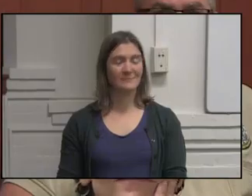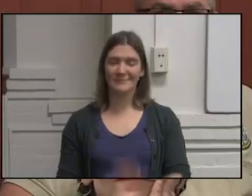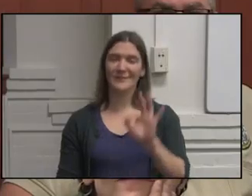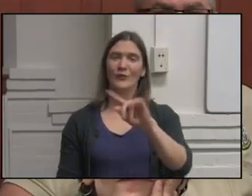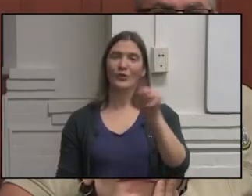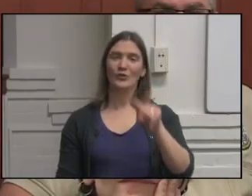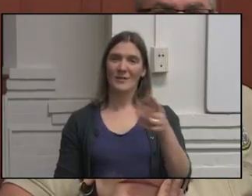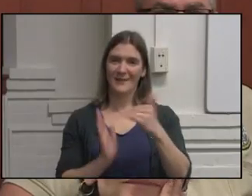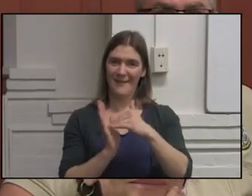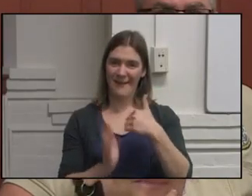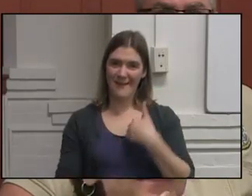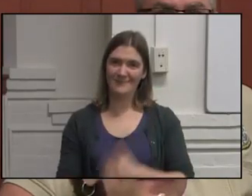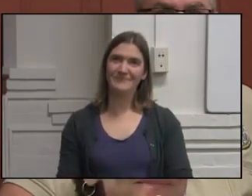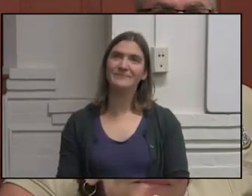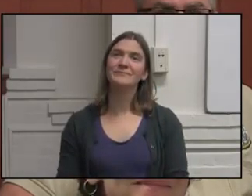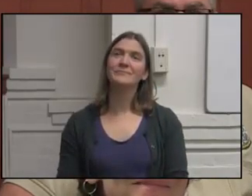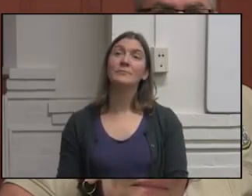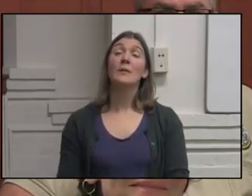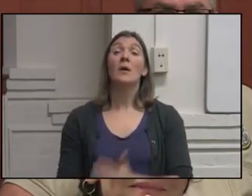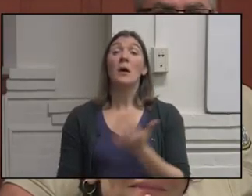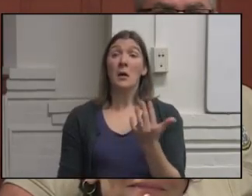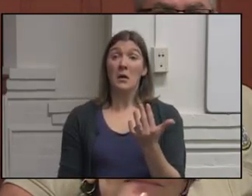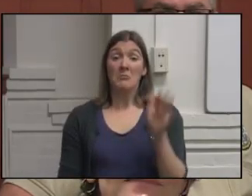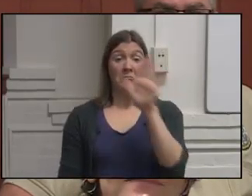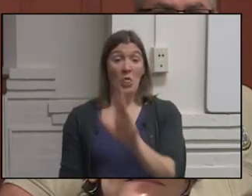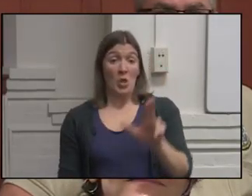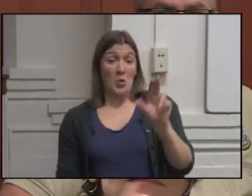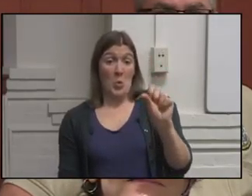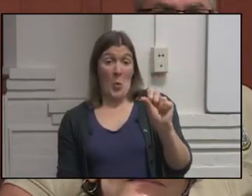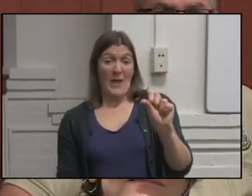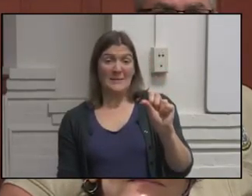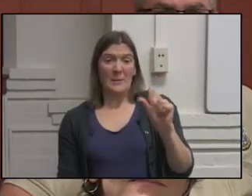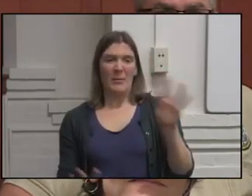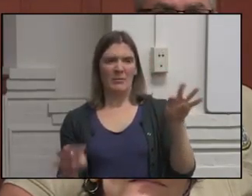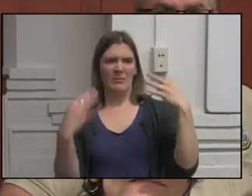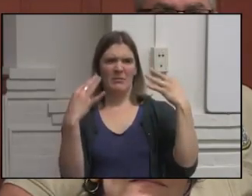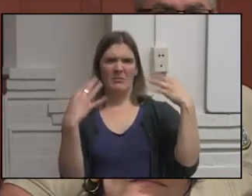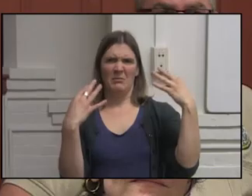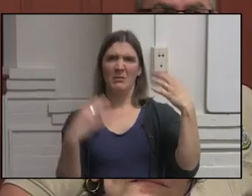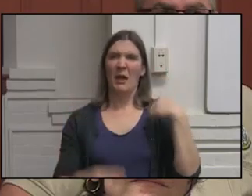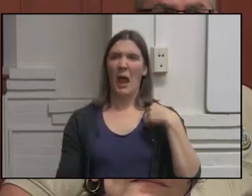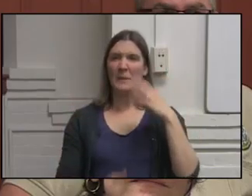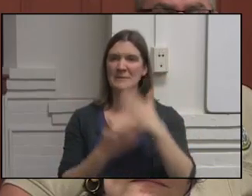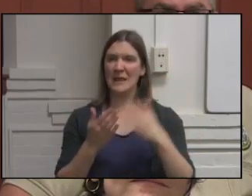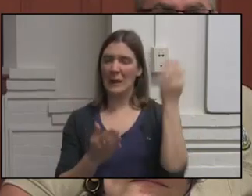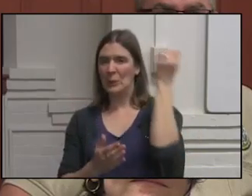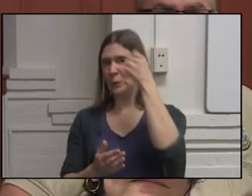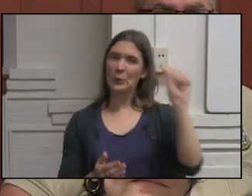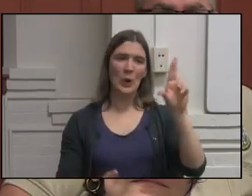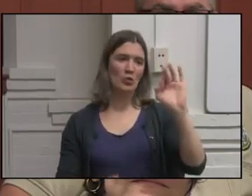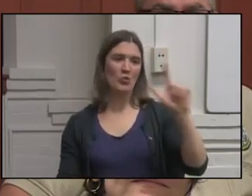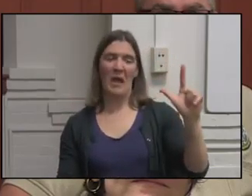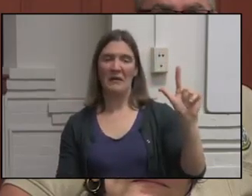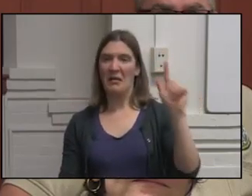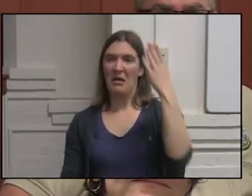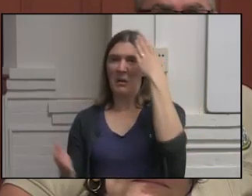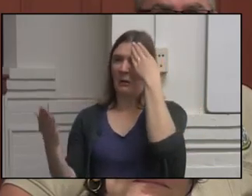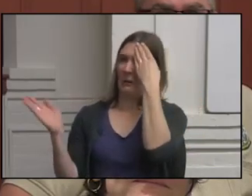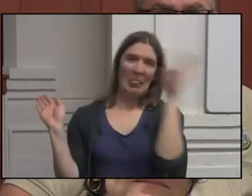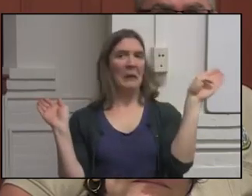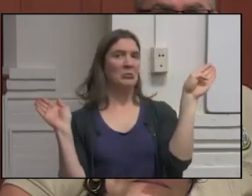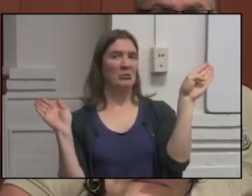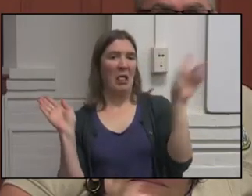Franz Reichman. In most of this country, I would be considered a flaming radical and a crazy left-wing